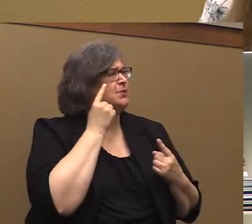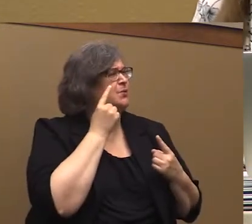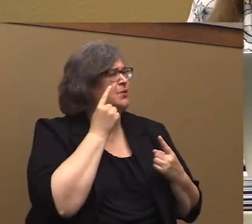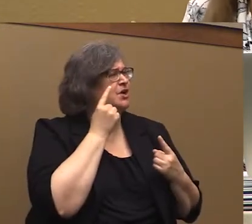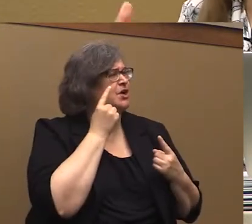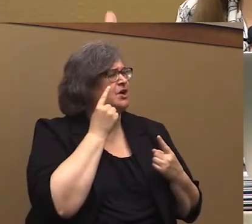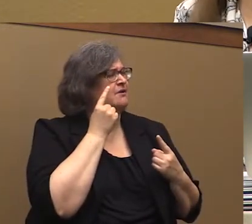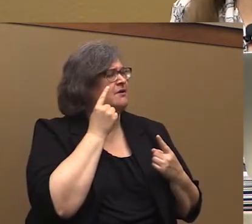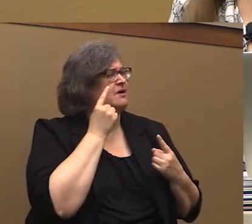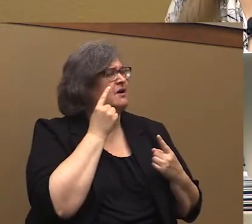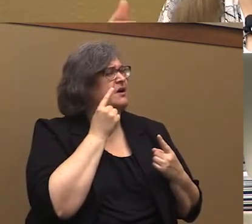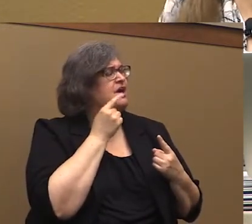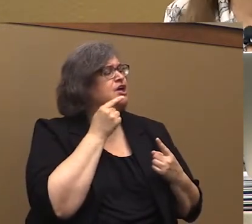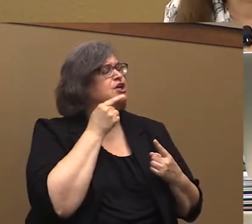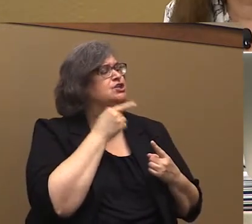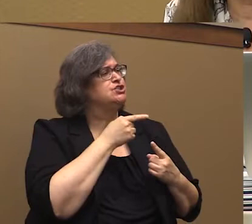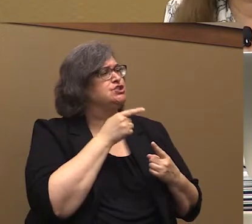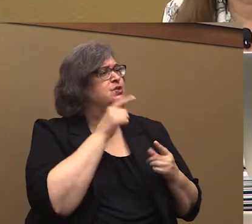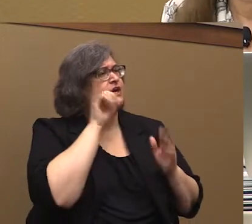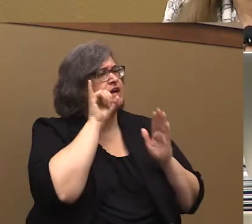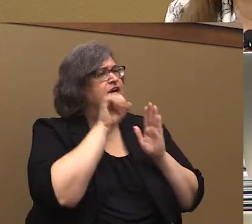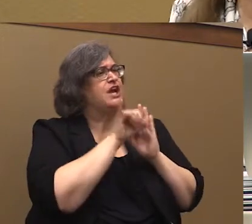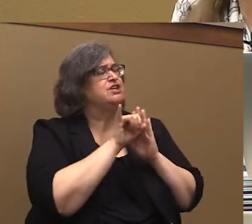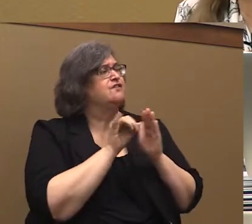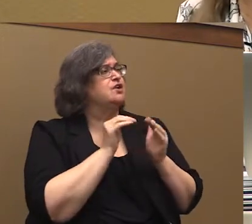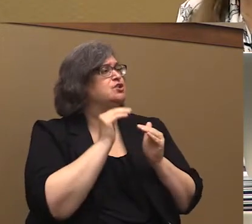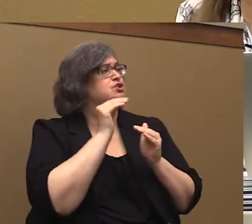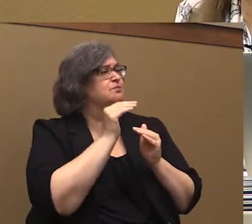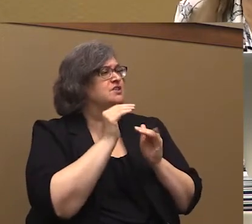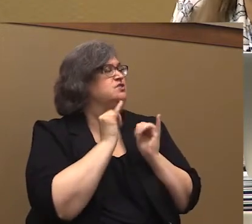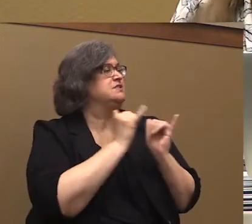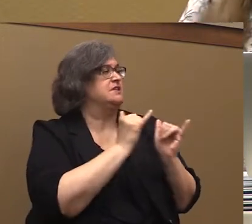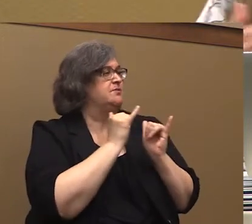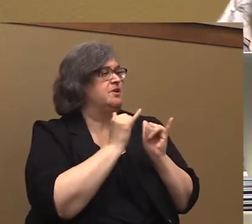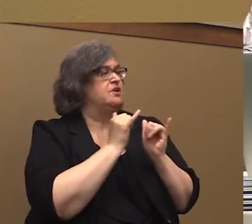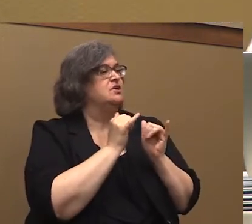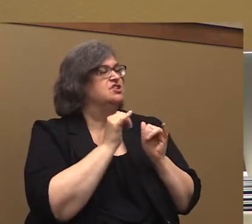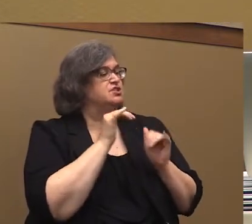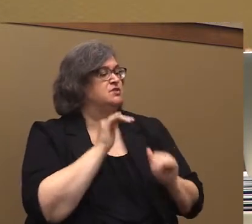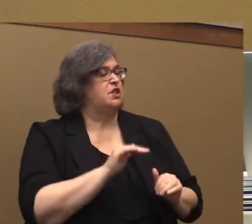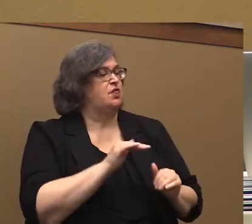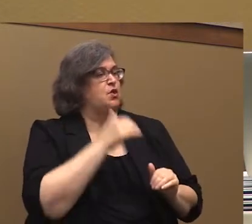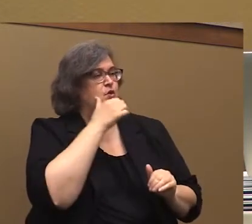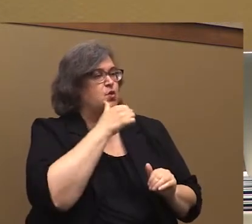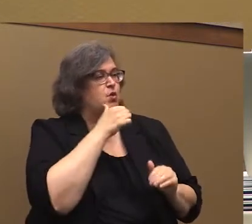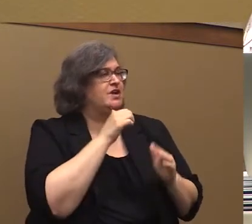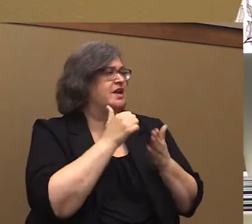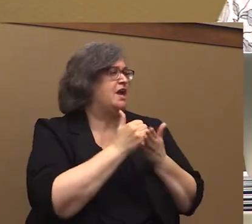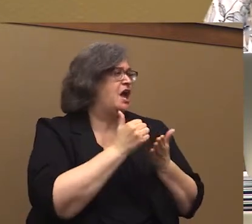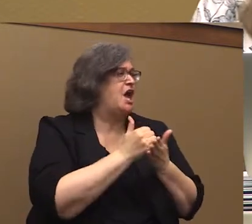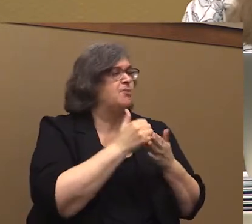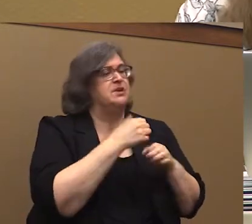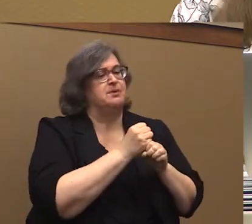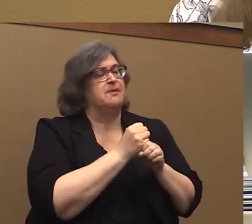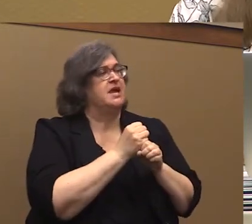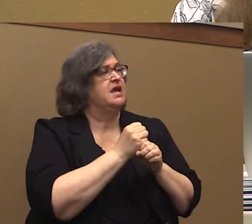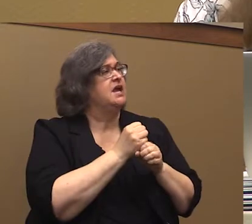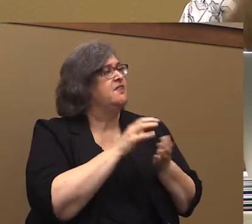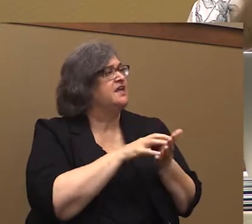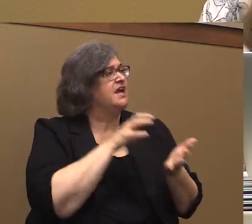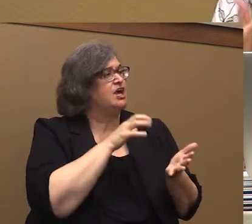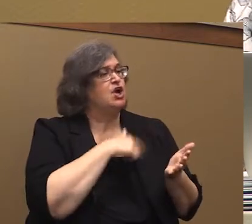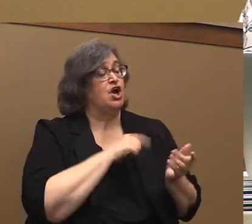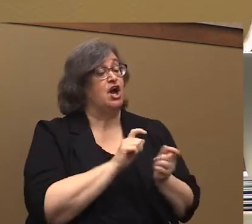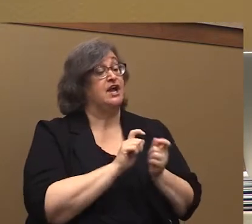well, maybe she identified too much with being the little girl and helping to make the